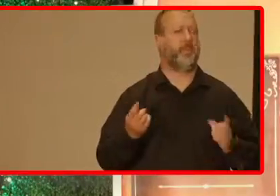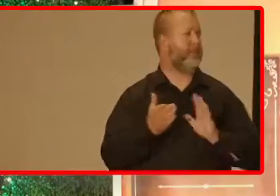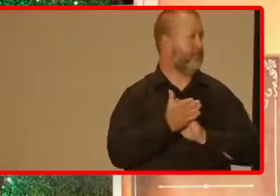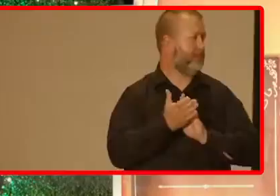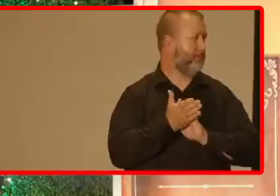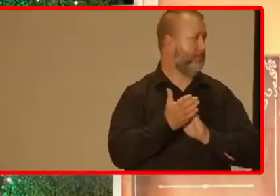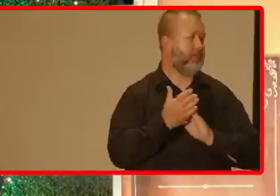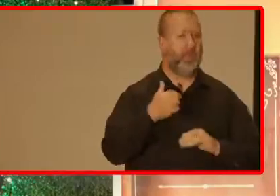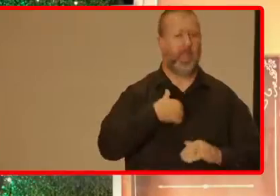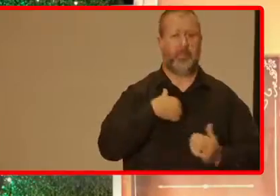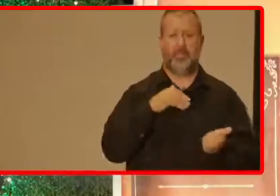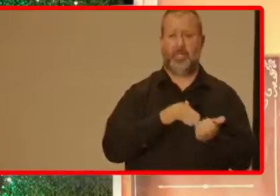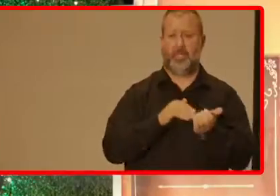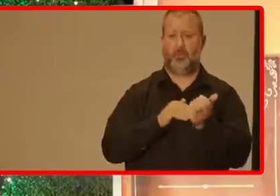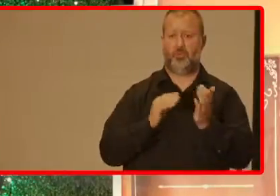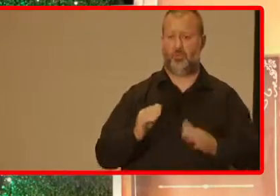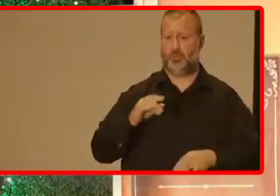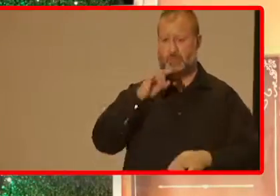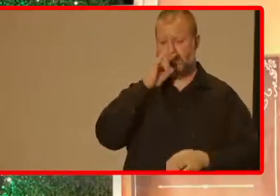I'm a pediatrician.